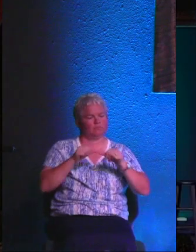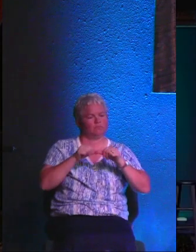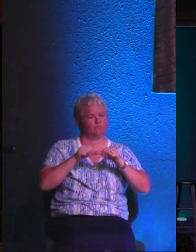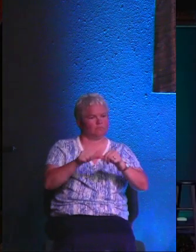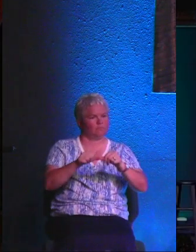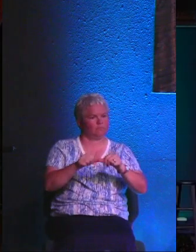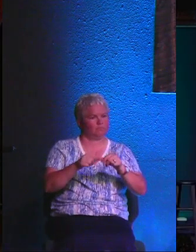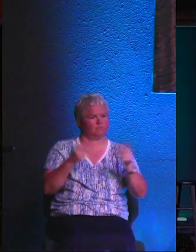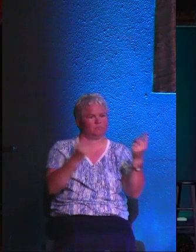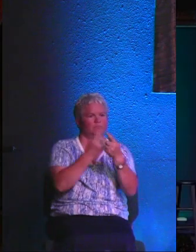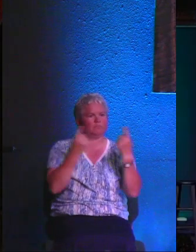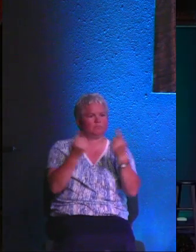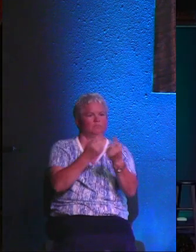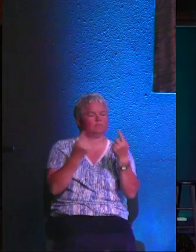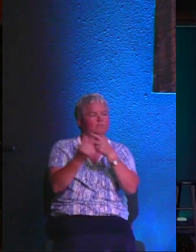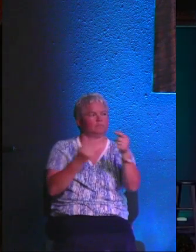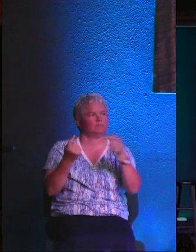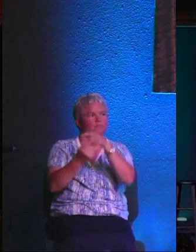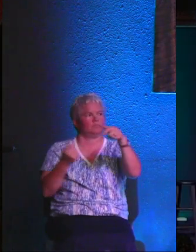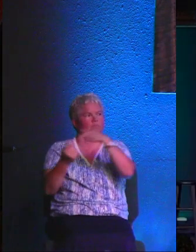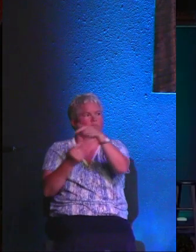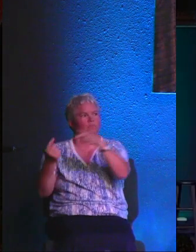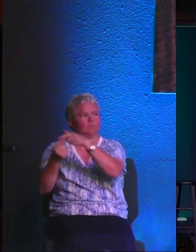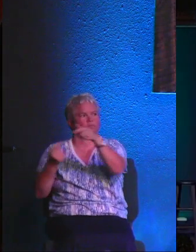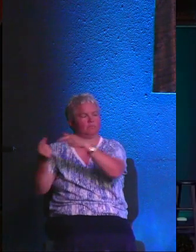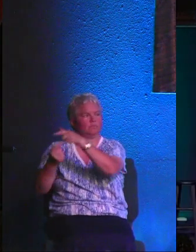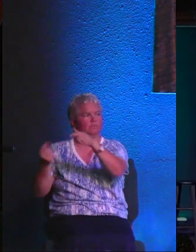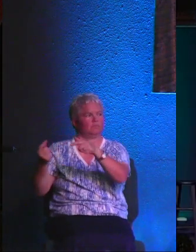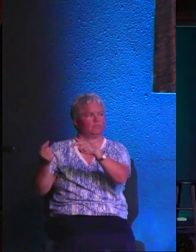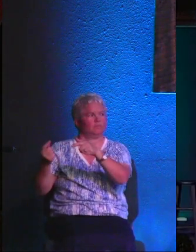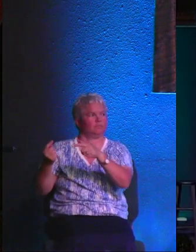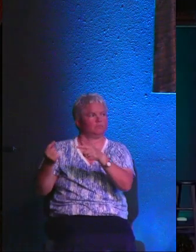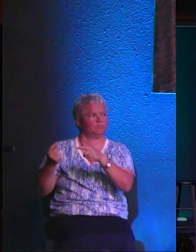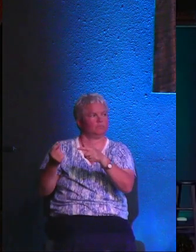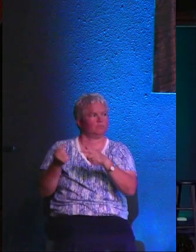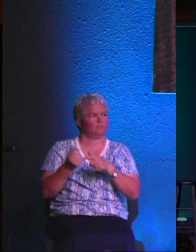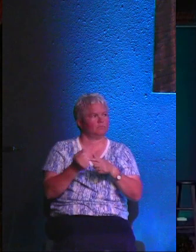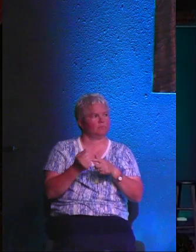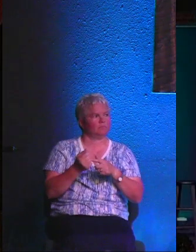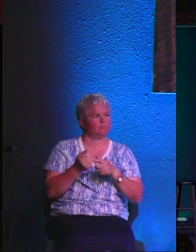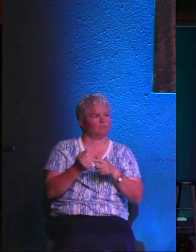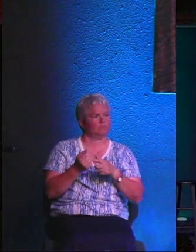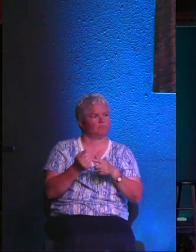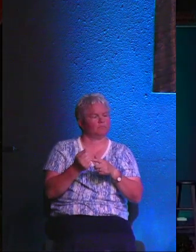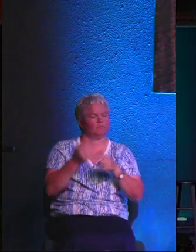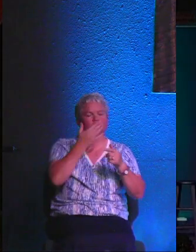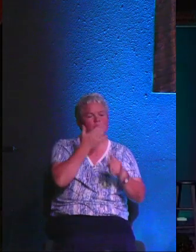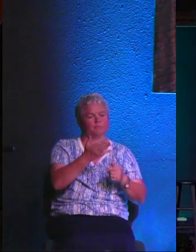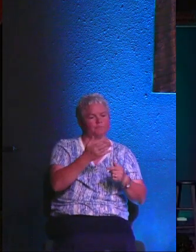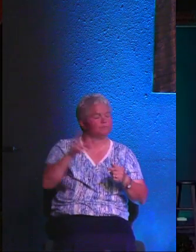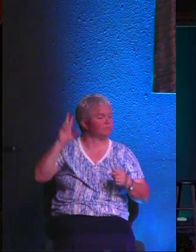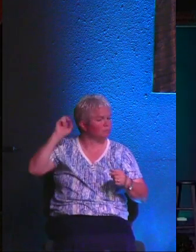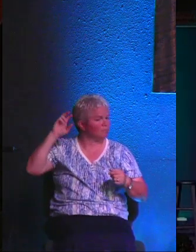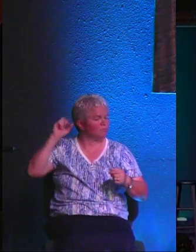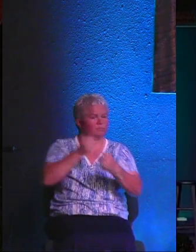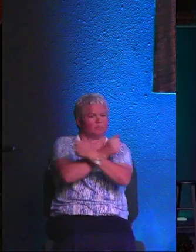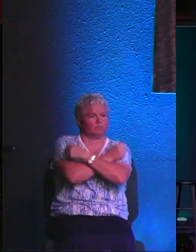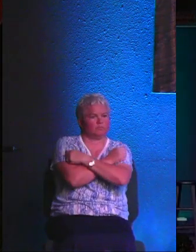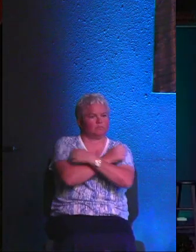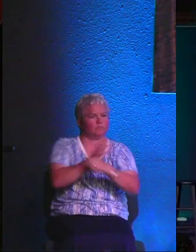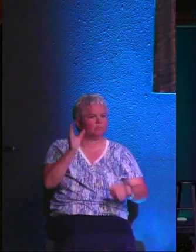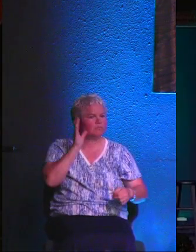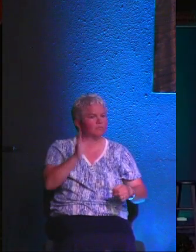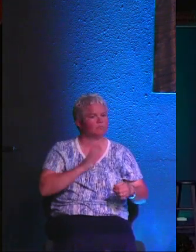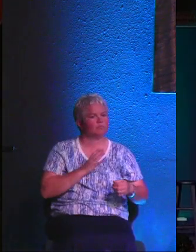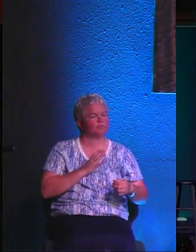continue fellowshipping with you. And Pastor Jason, I'll invite you up if you want to close out. And just thank you so much for listening and for loving on these